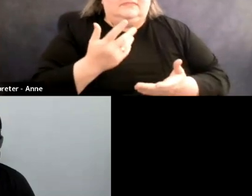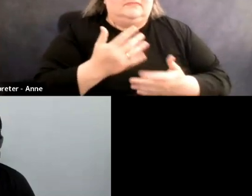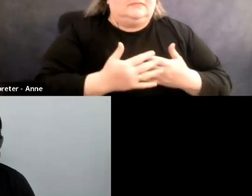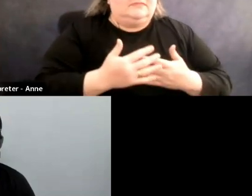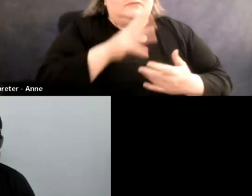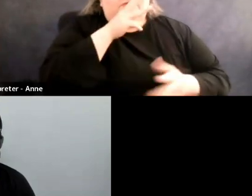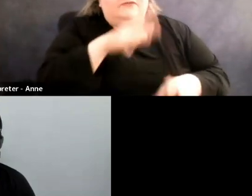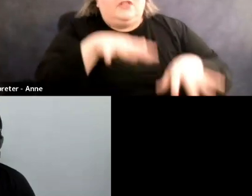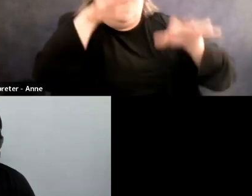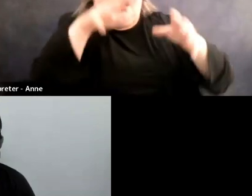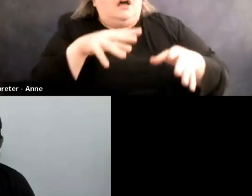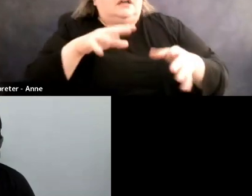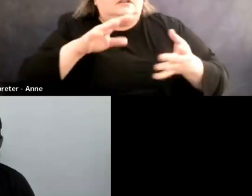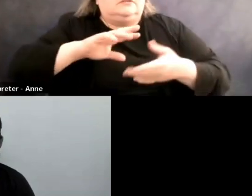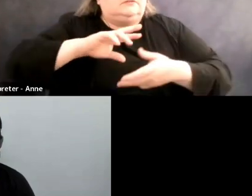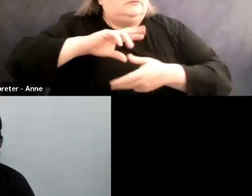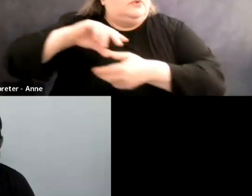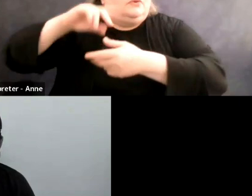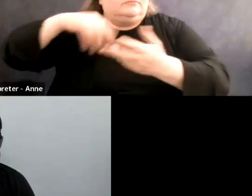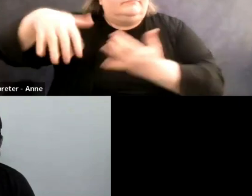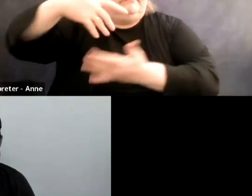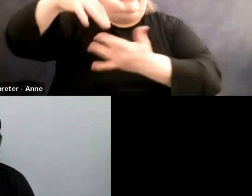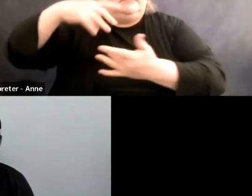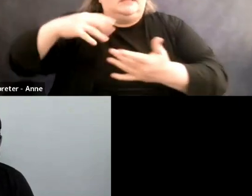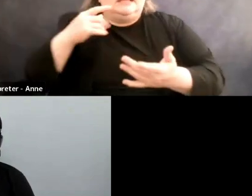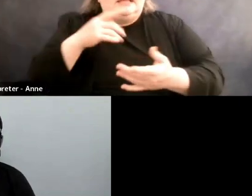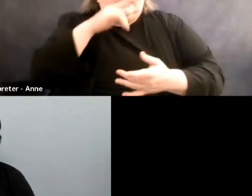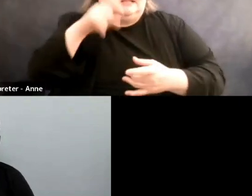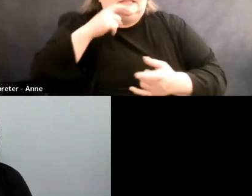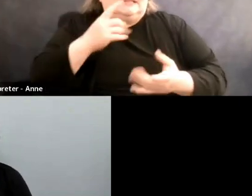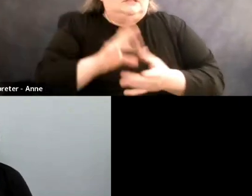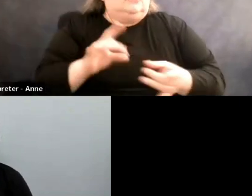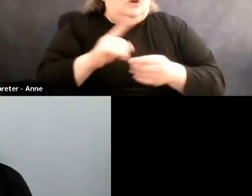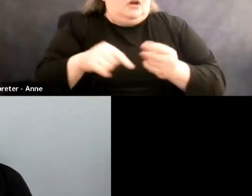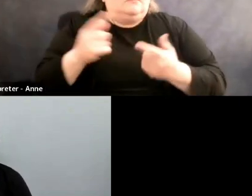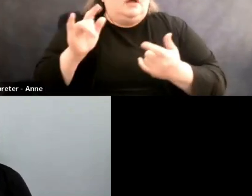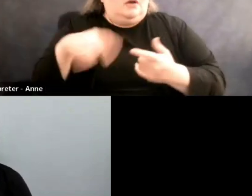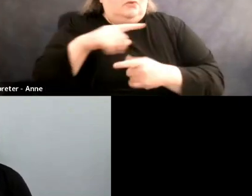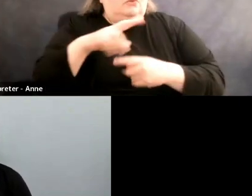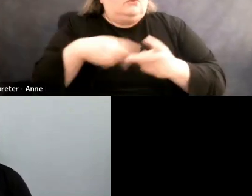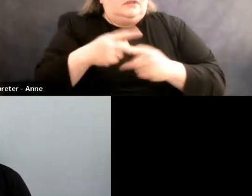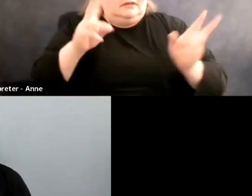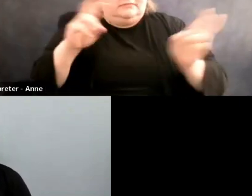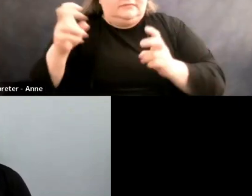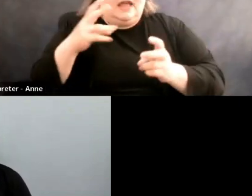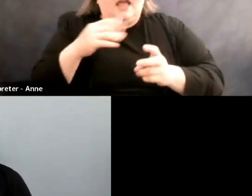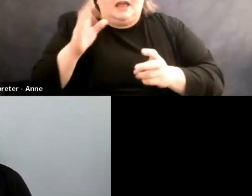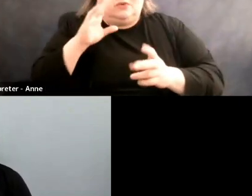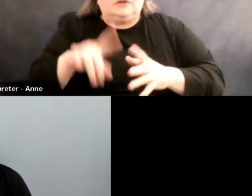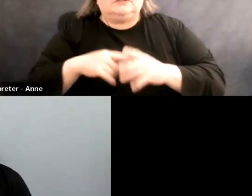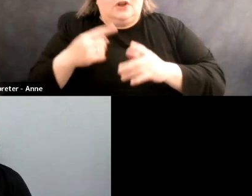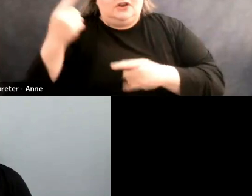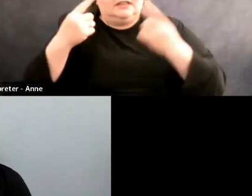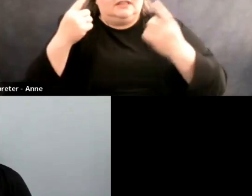tornadoes when we live in Oklahoma, where kids need to talk about stuff like that. And you start to think